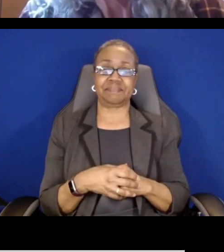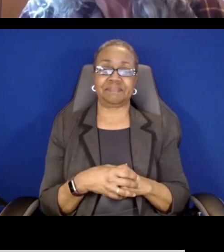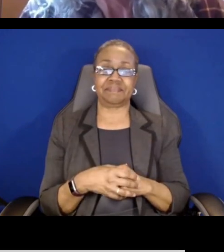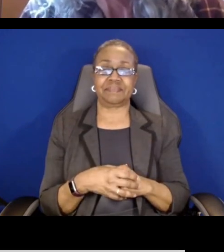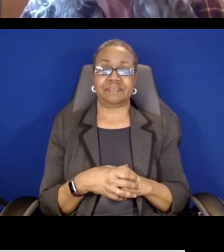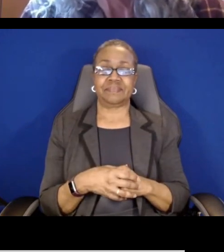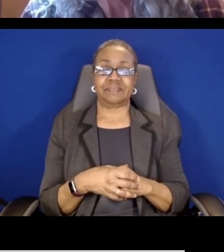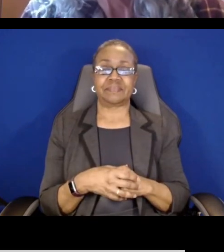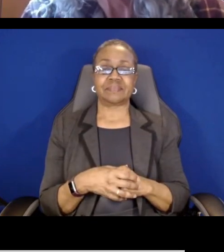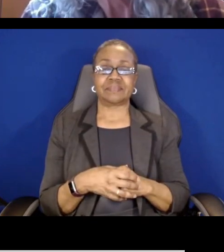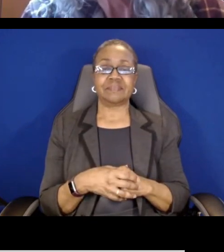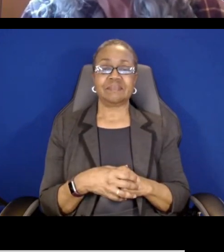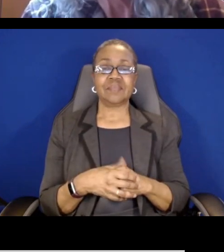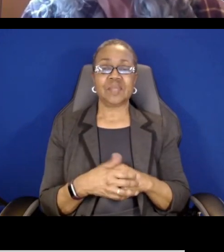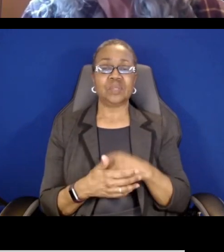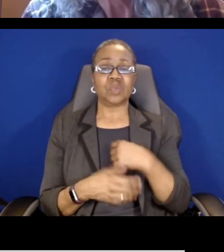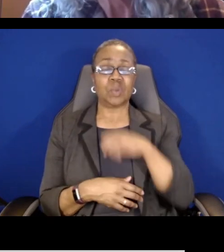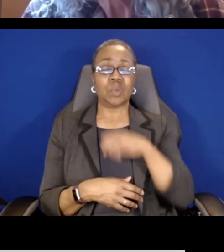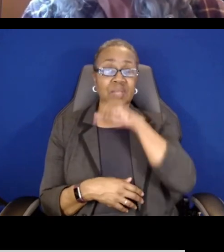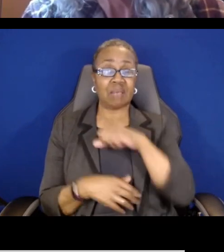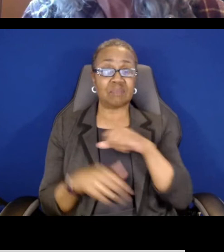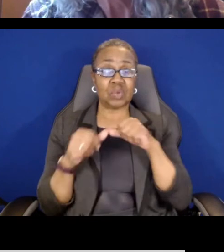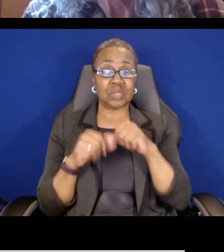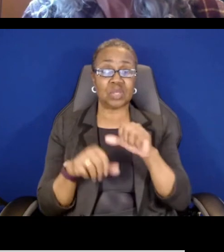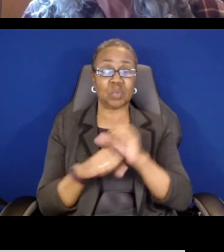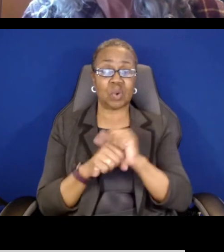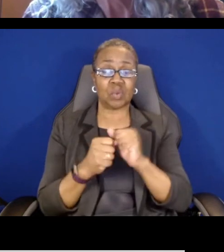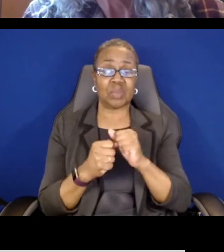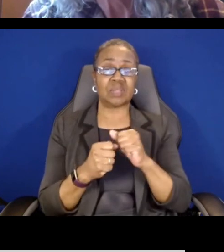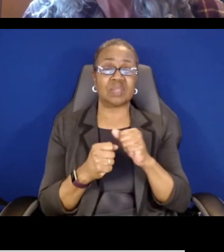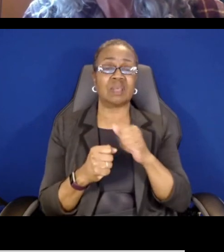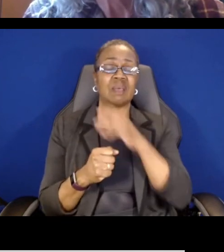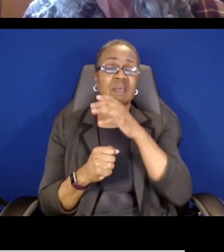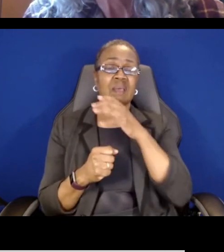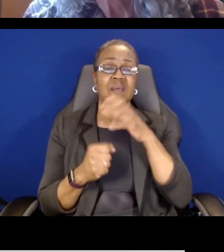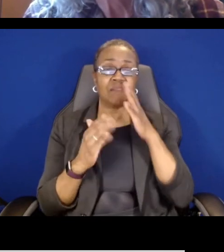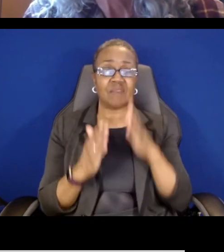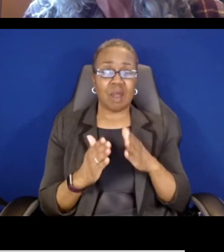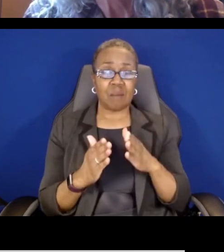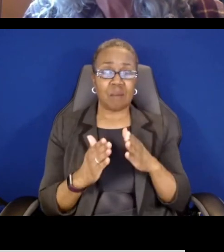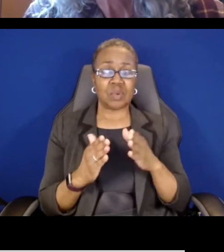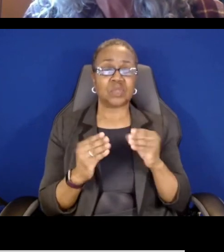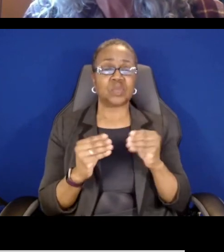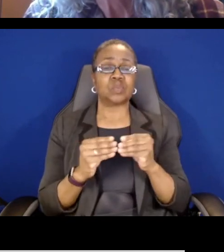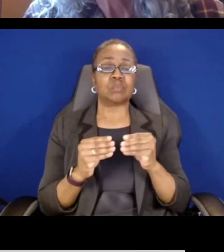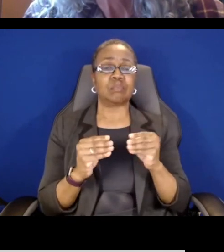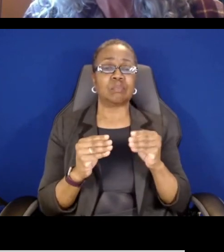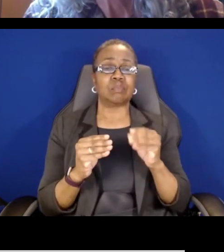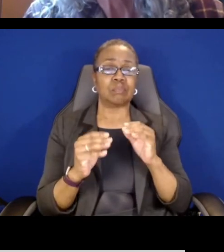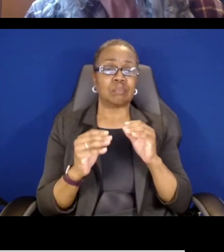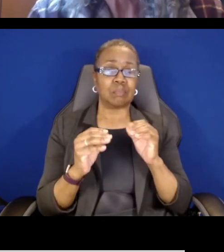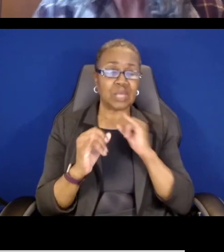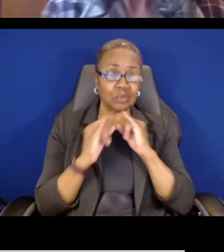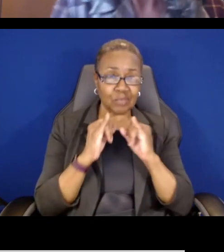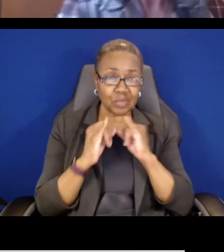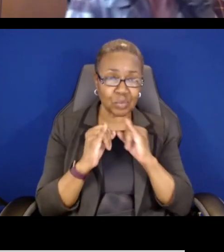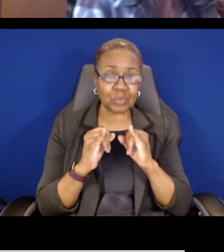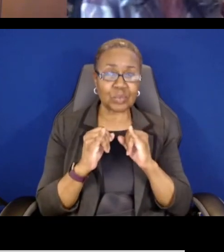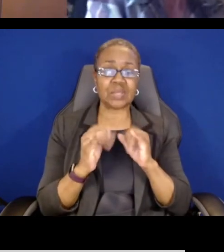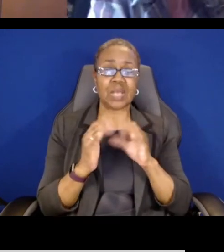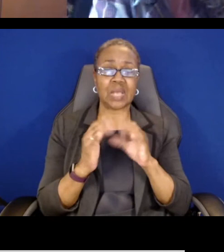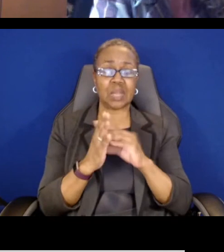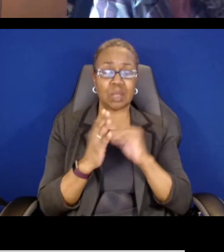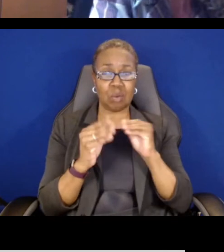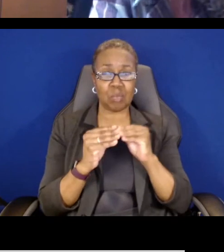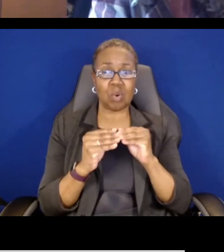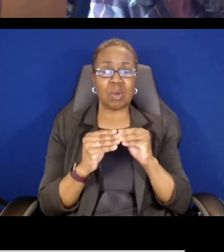So we'd love to continue working with farmers. We hope to continue to do interviews and learn more. Oh, someone's asking